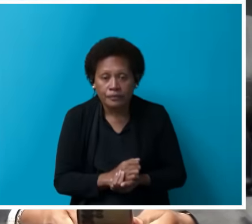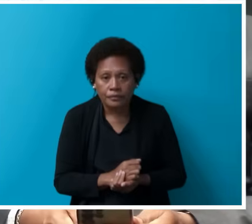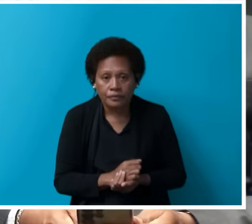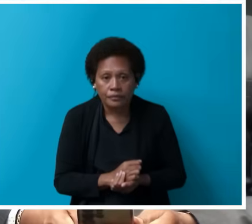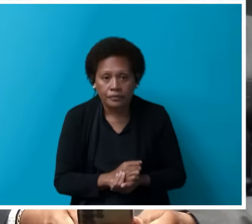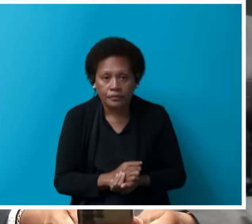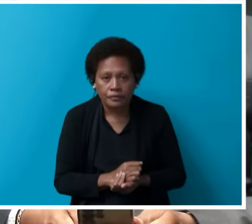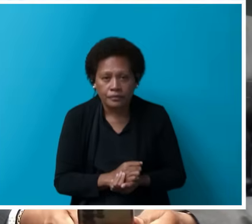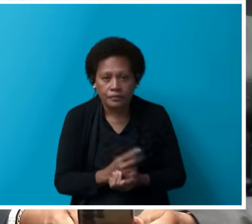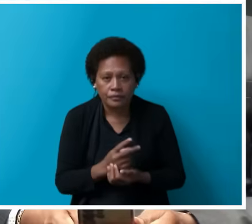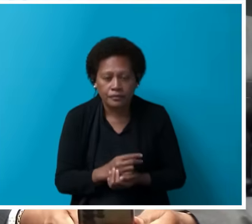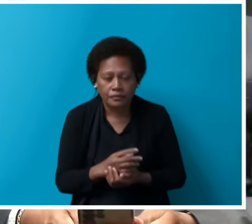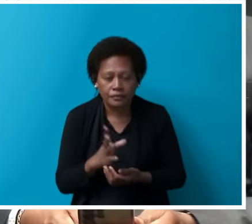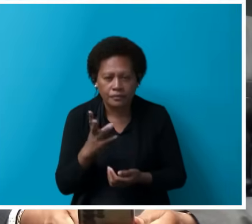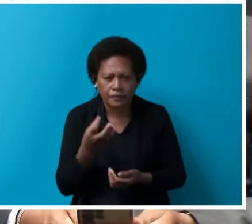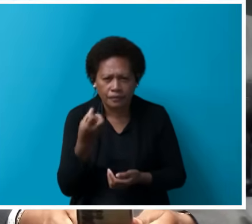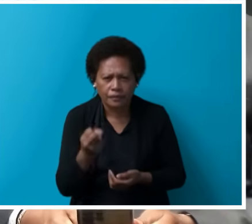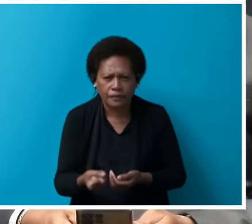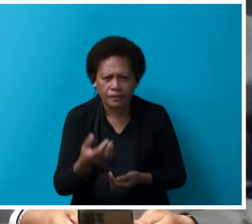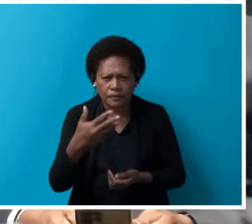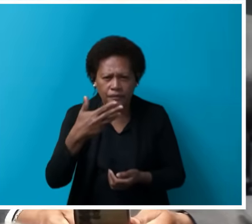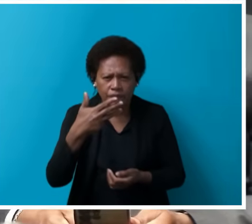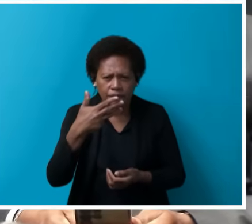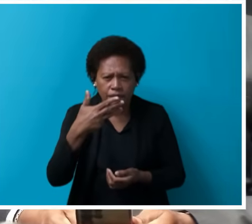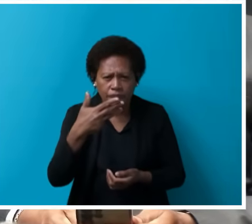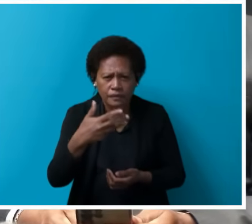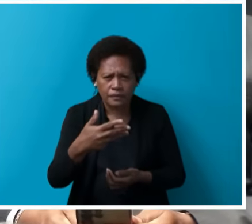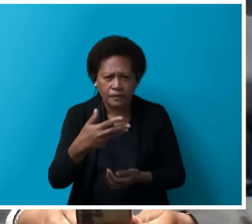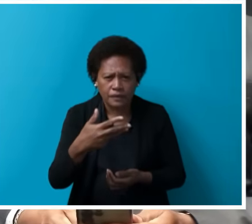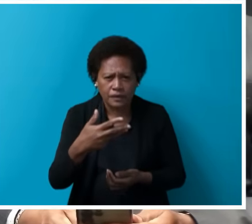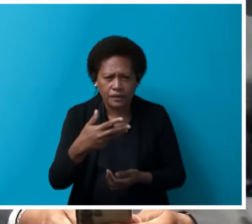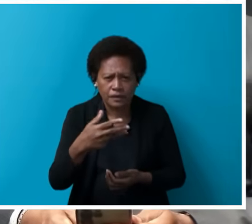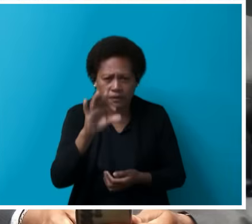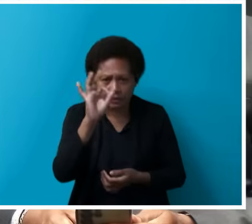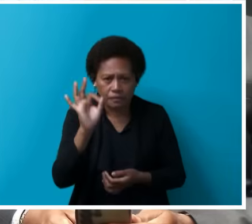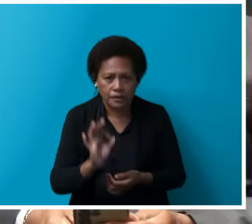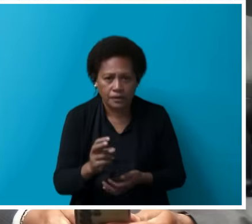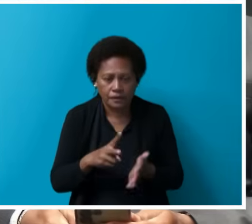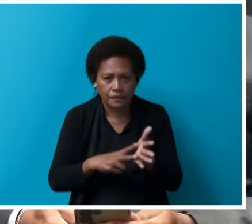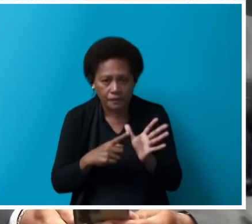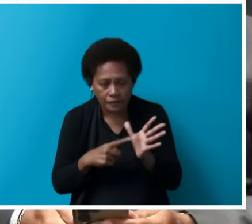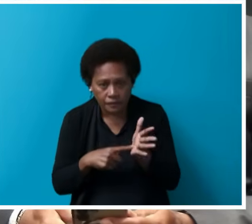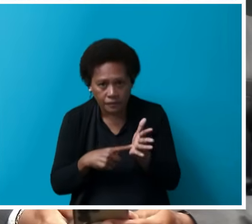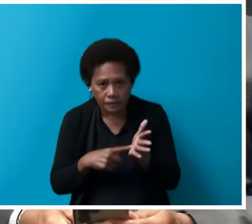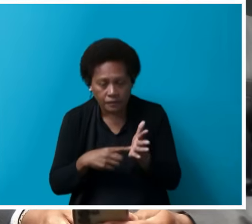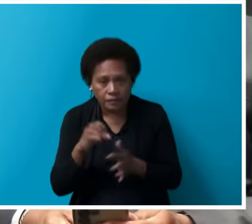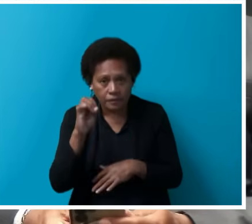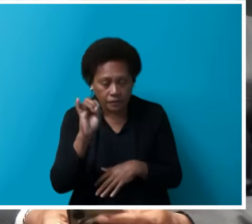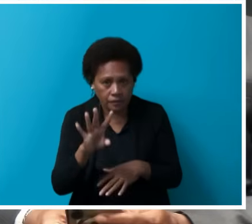they had 9% VAT, but they brought what they call ECAL,